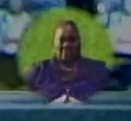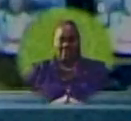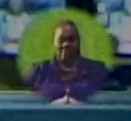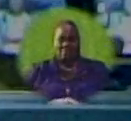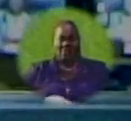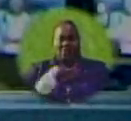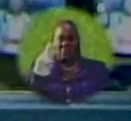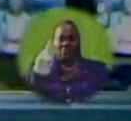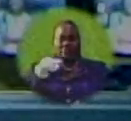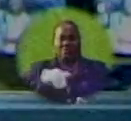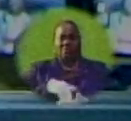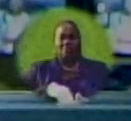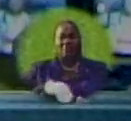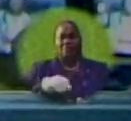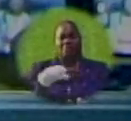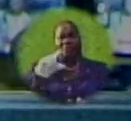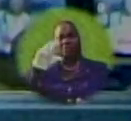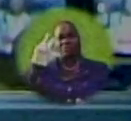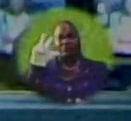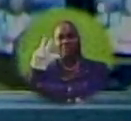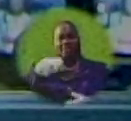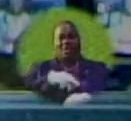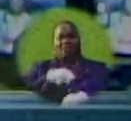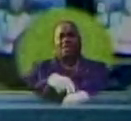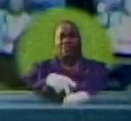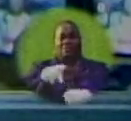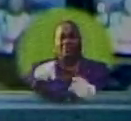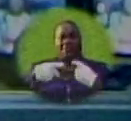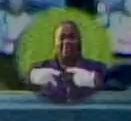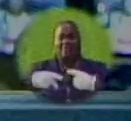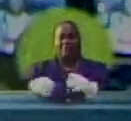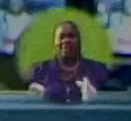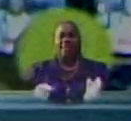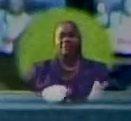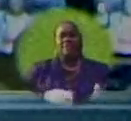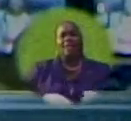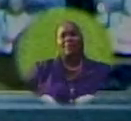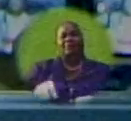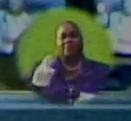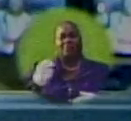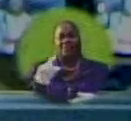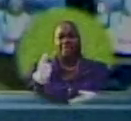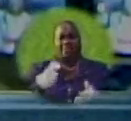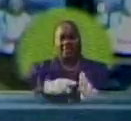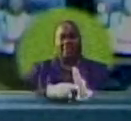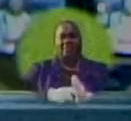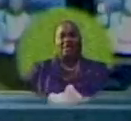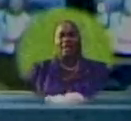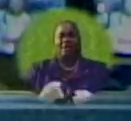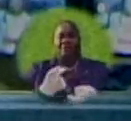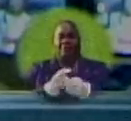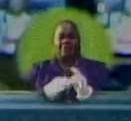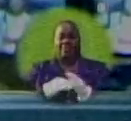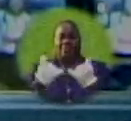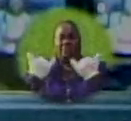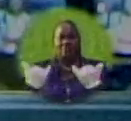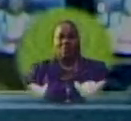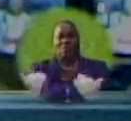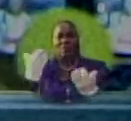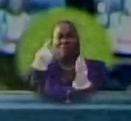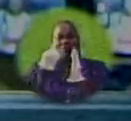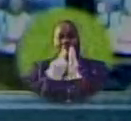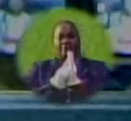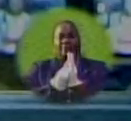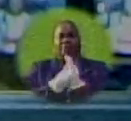The 2003 National Physical Development Plan, he adds, was revisited and ratified and is now law.